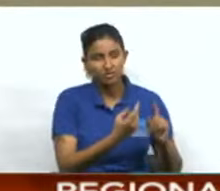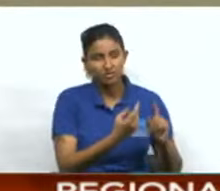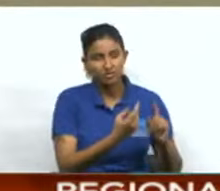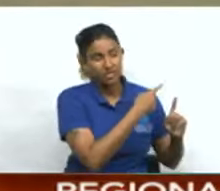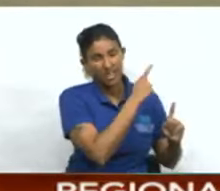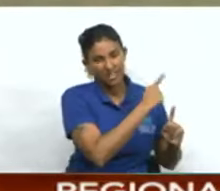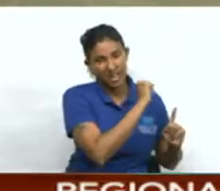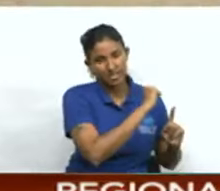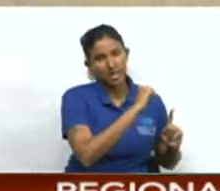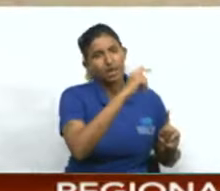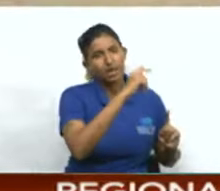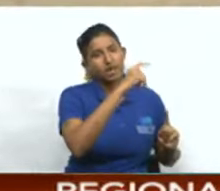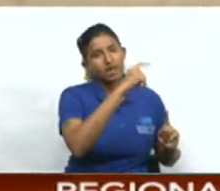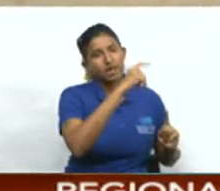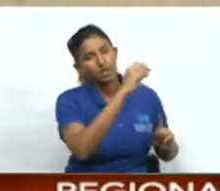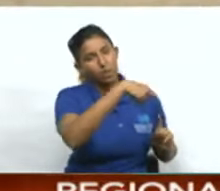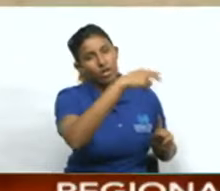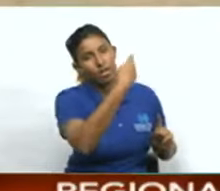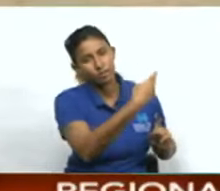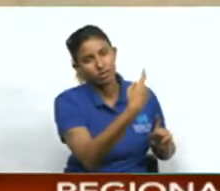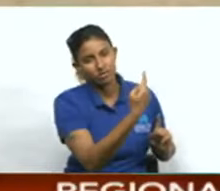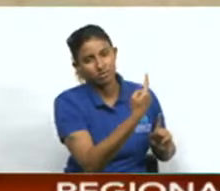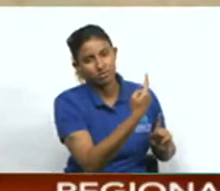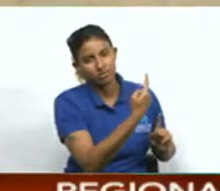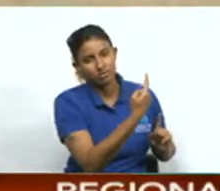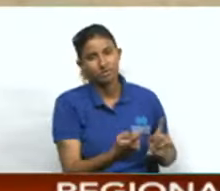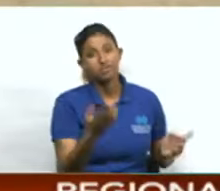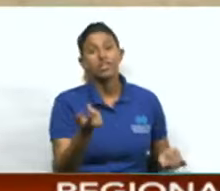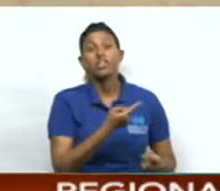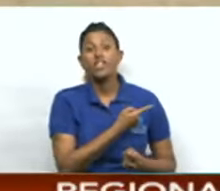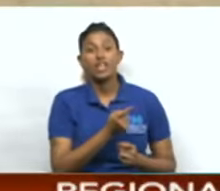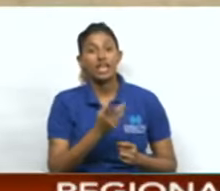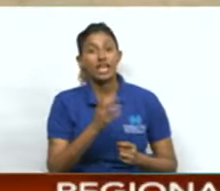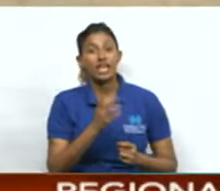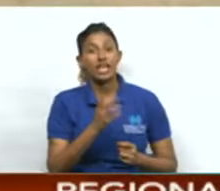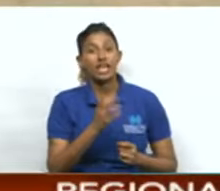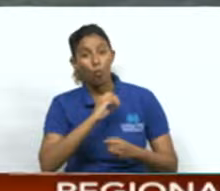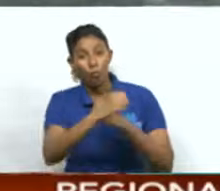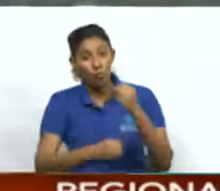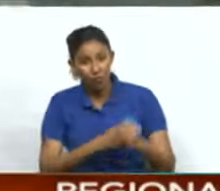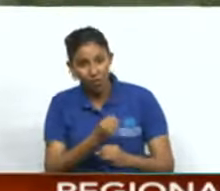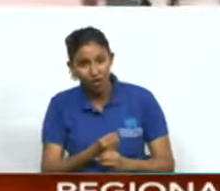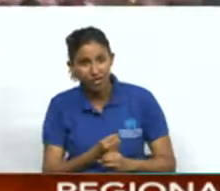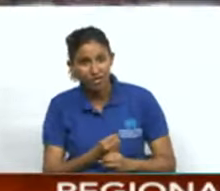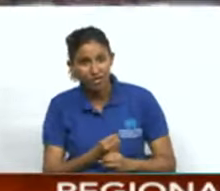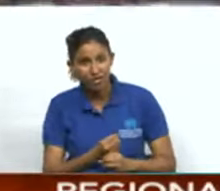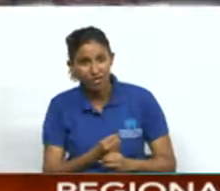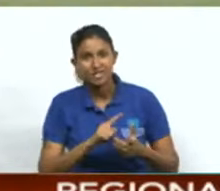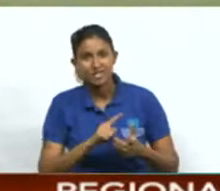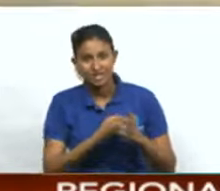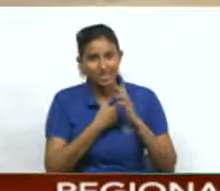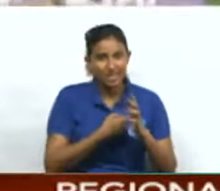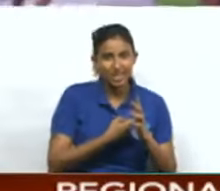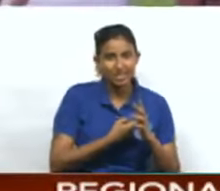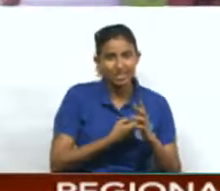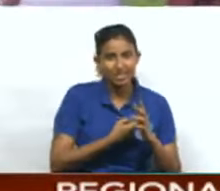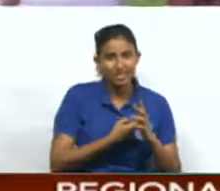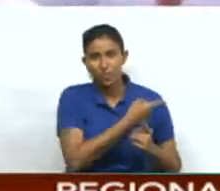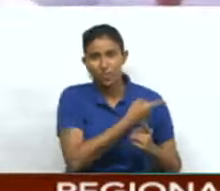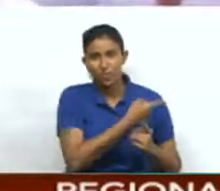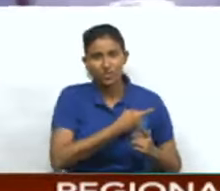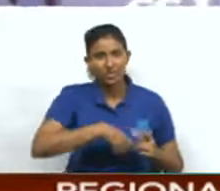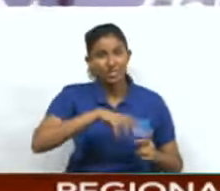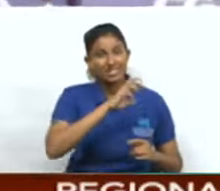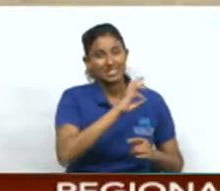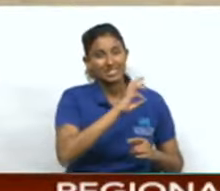up the 50 in just 8 overs, Young found Hemraj's leading edge, though, on 16, 45 for 1. The Eagles did get